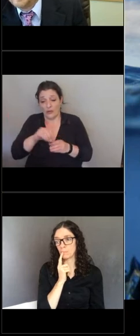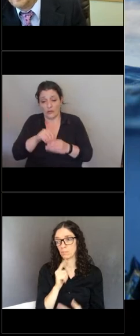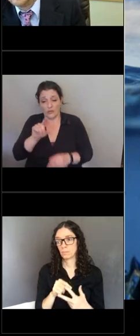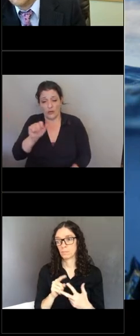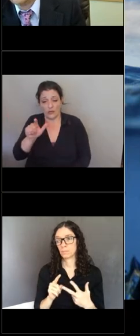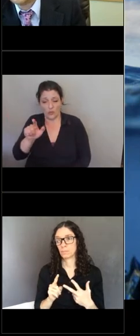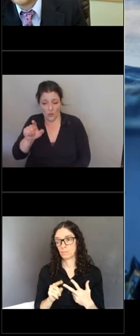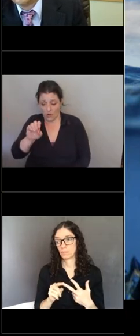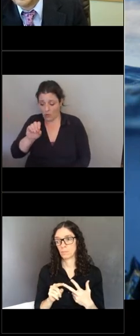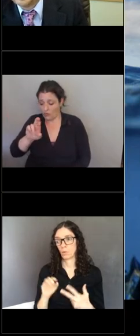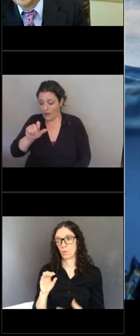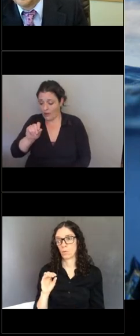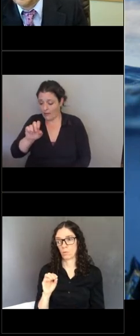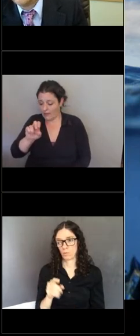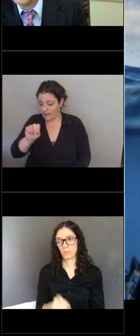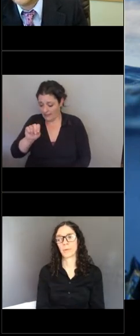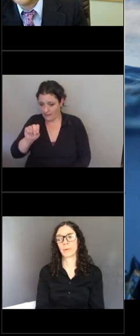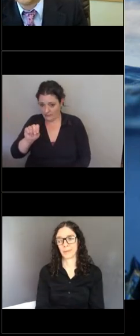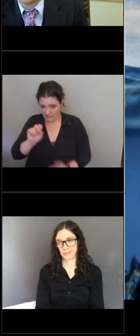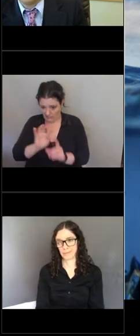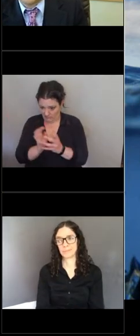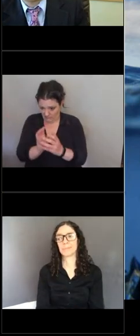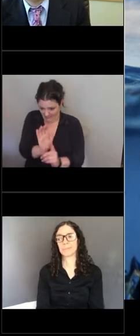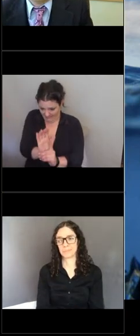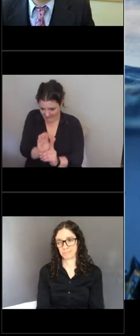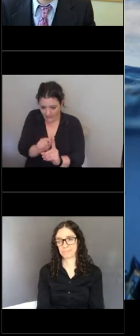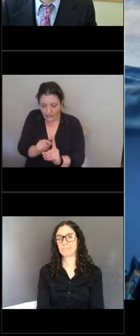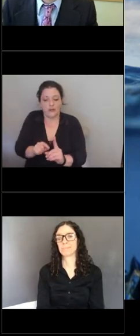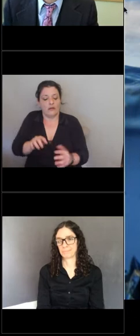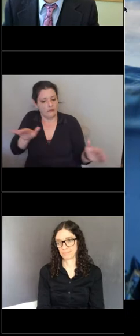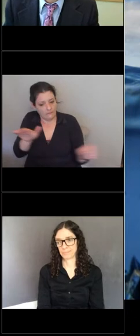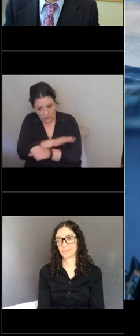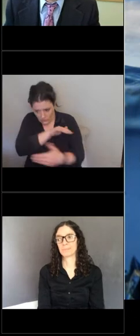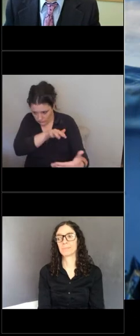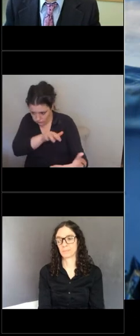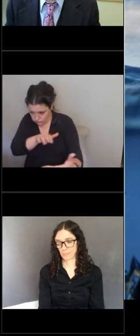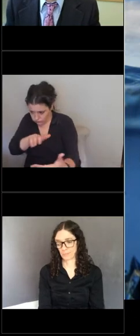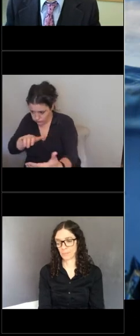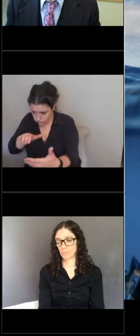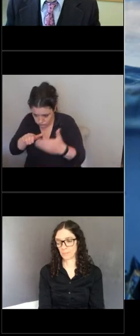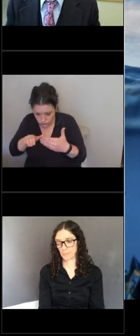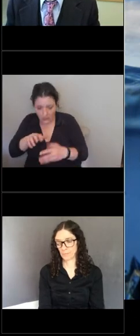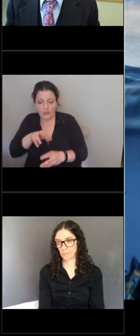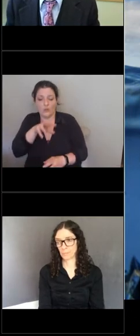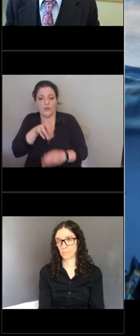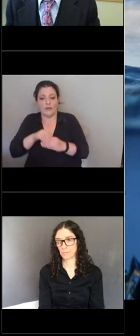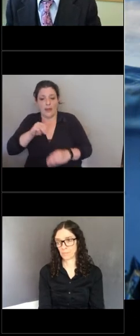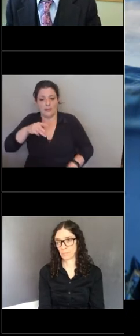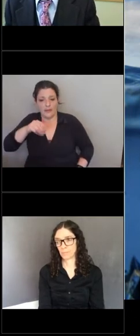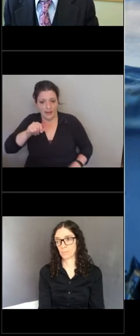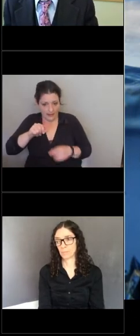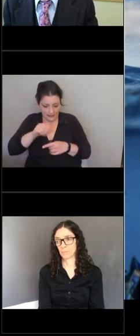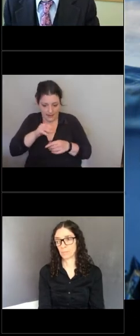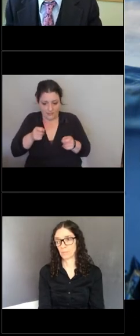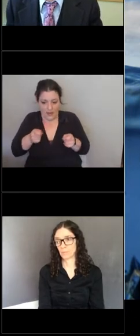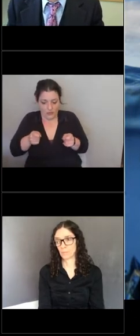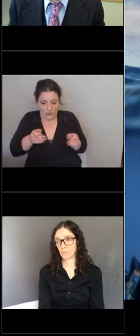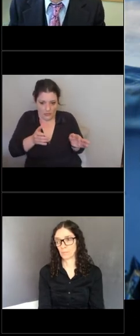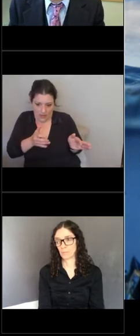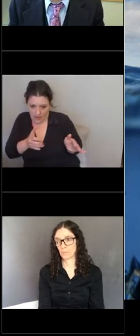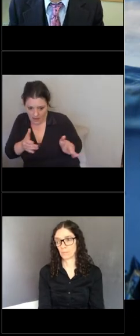done on climate change adaptation within protected areas and management plans. Now, the O'Regan et